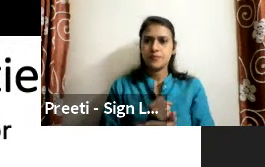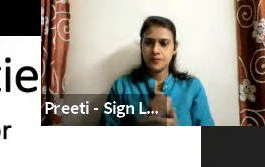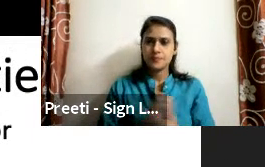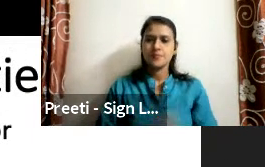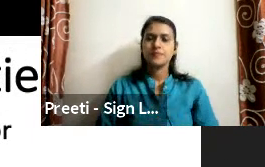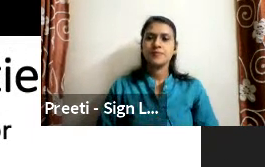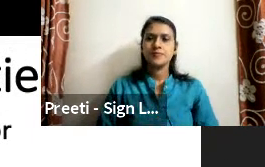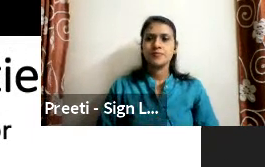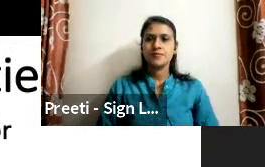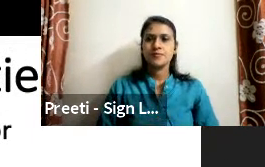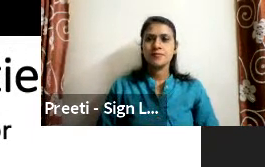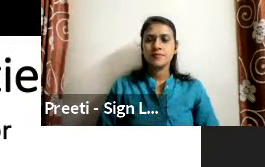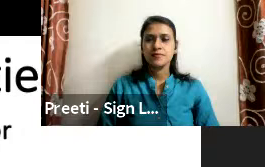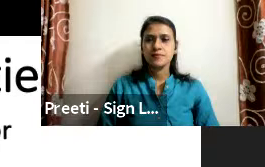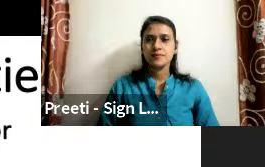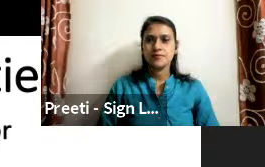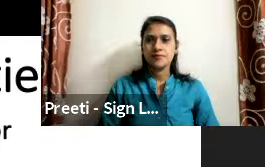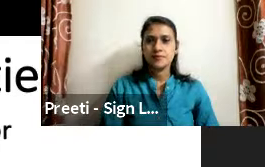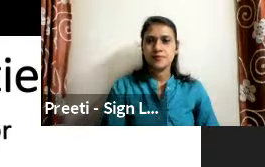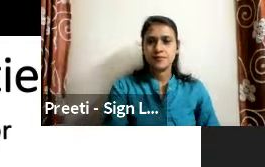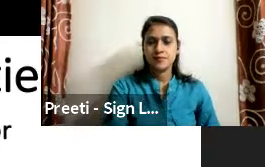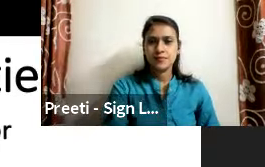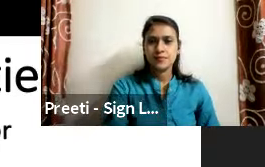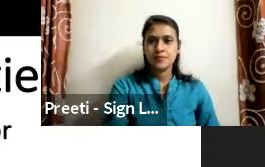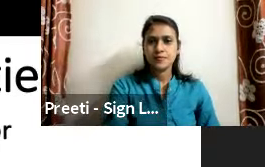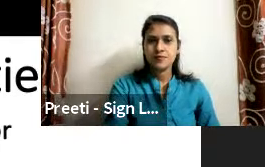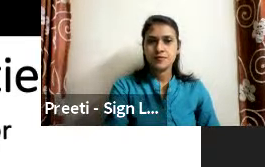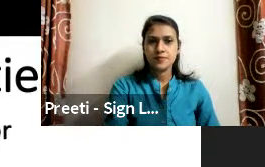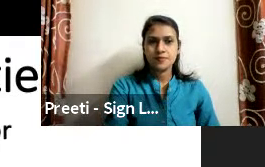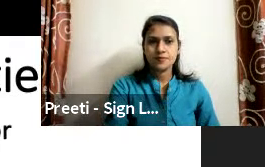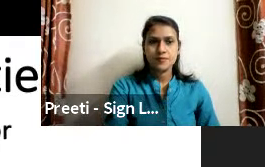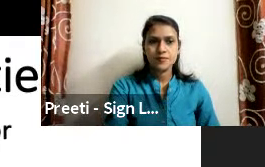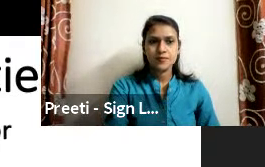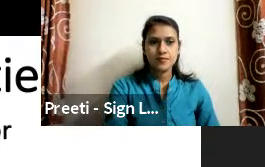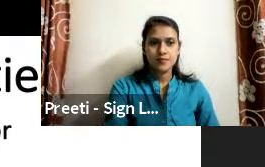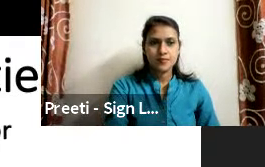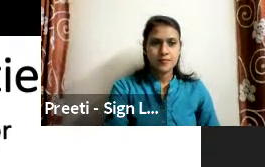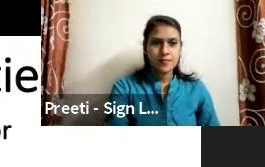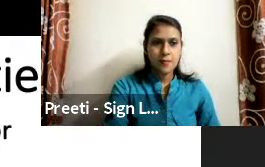We'll just switch the interpreter, Dr. Jayanti. Yes.